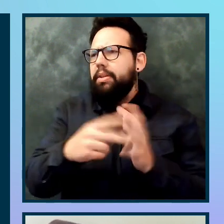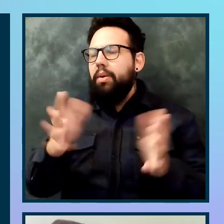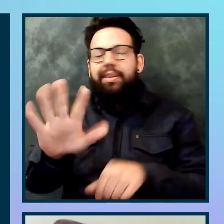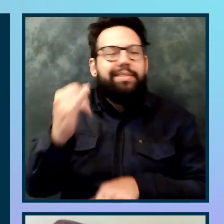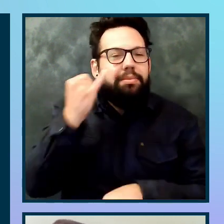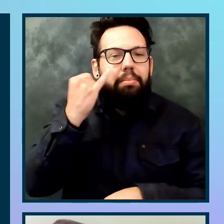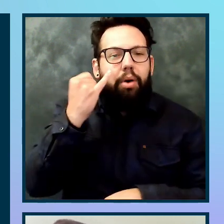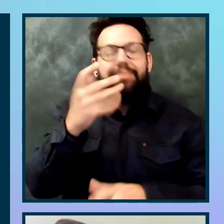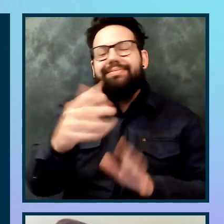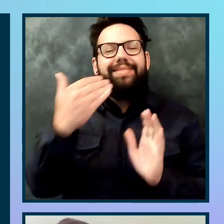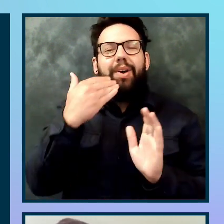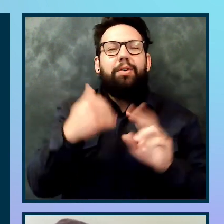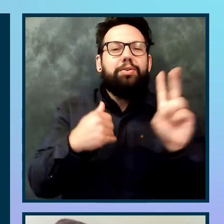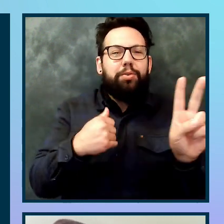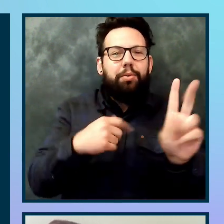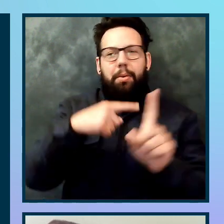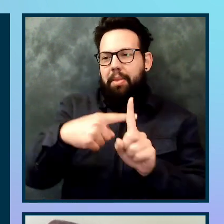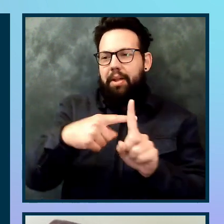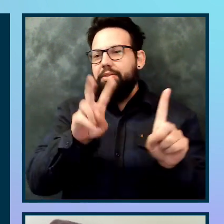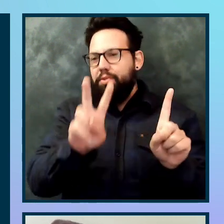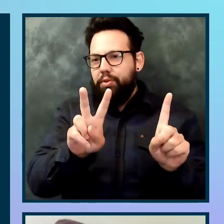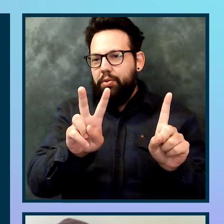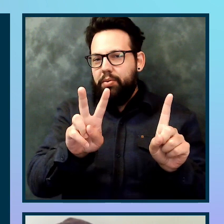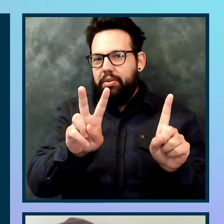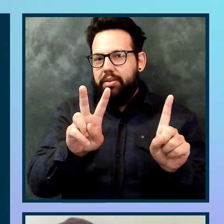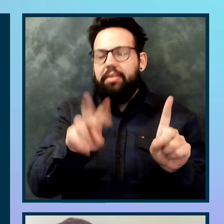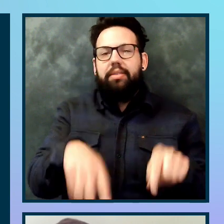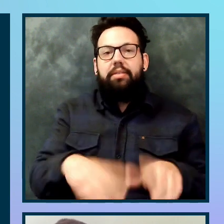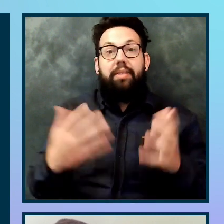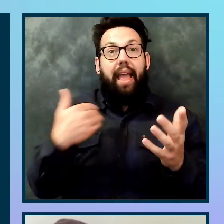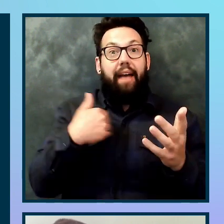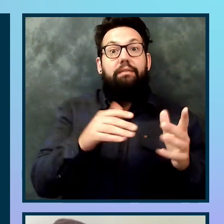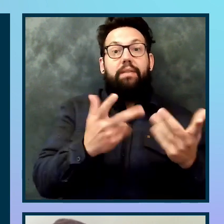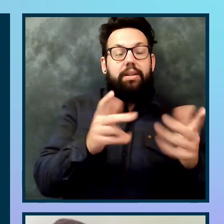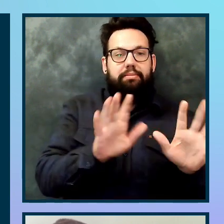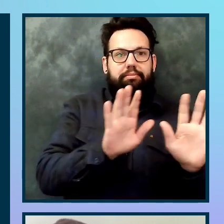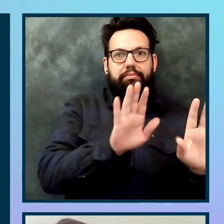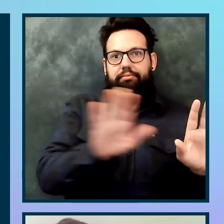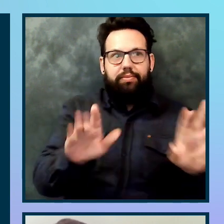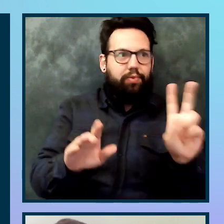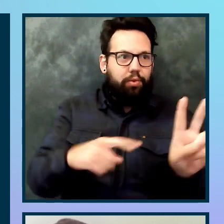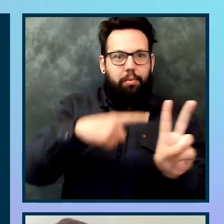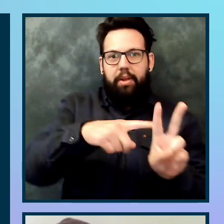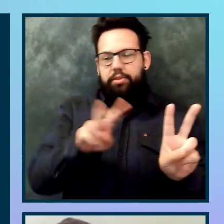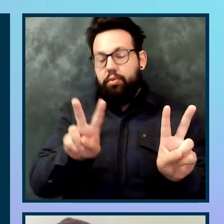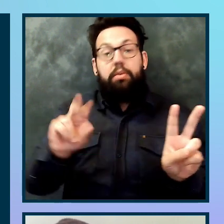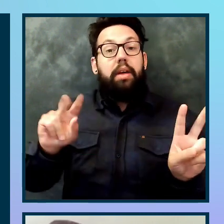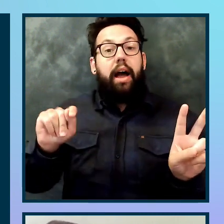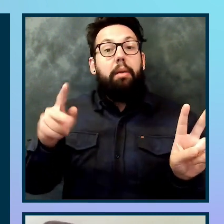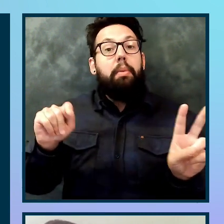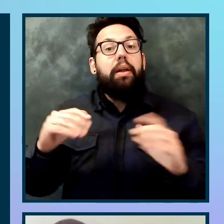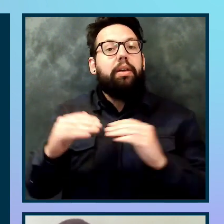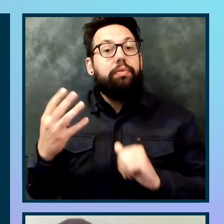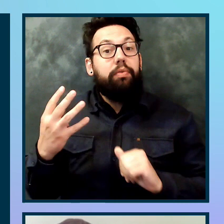calculation 2 plus 2 in your form, you had two inputs, type equal to number, then the output would help to tell us what it equals. So what is 2 plus 2?